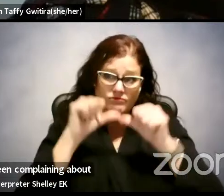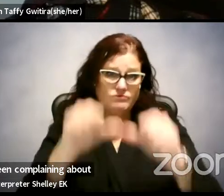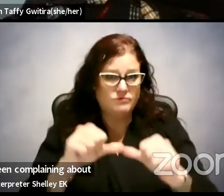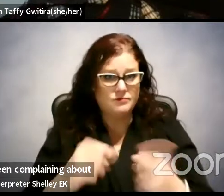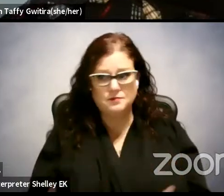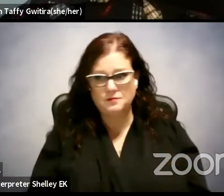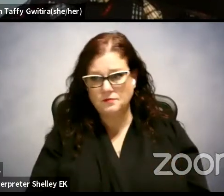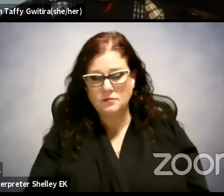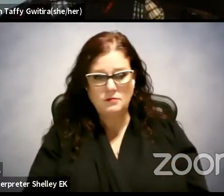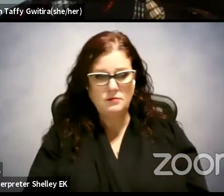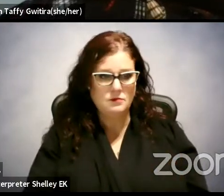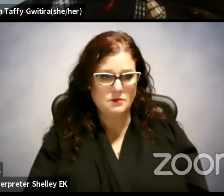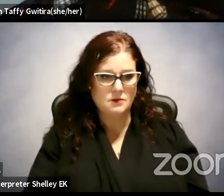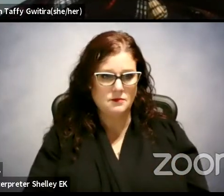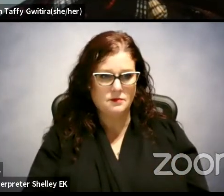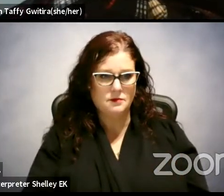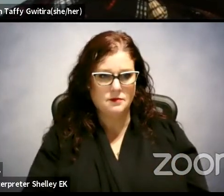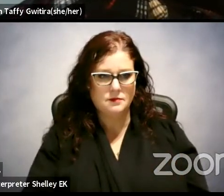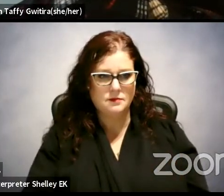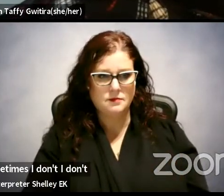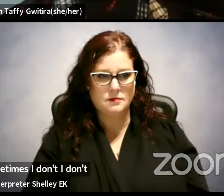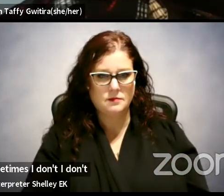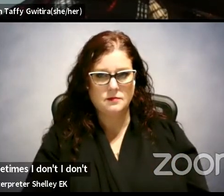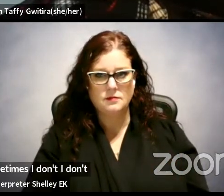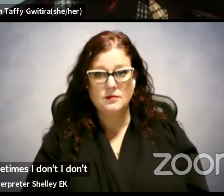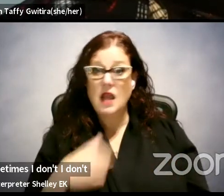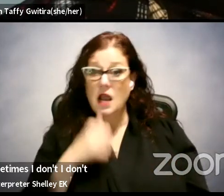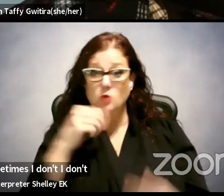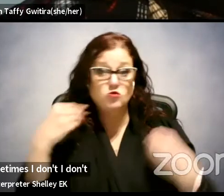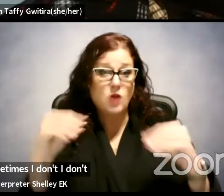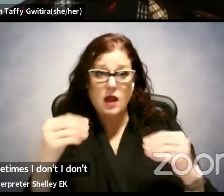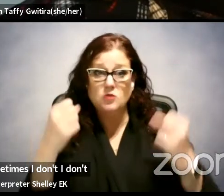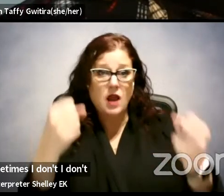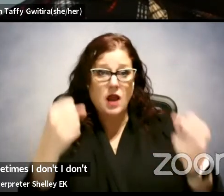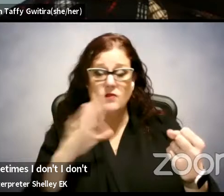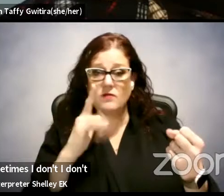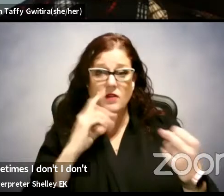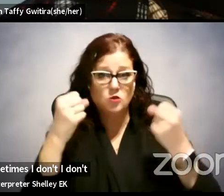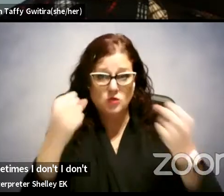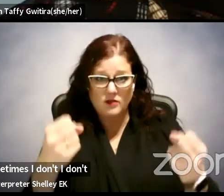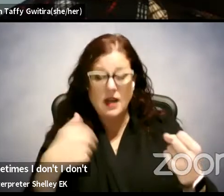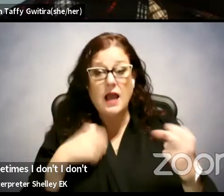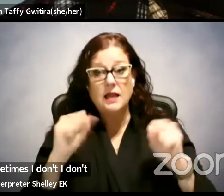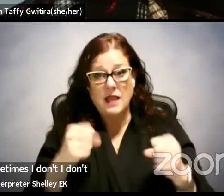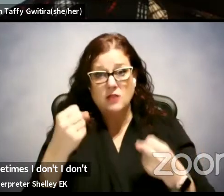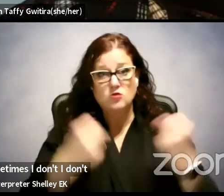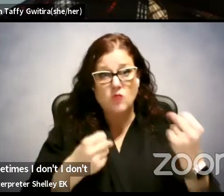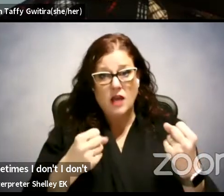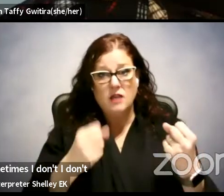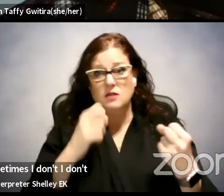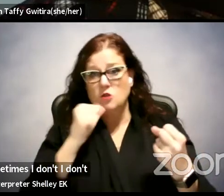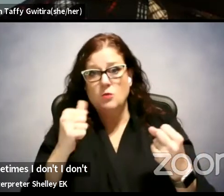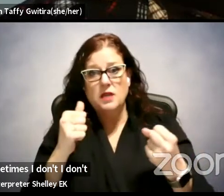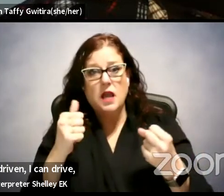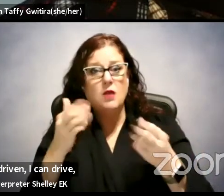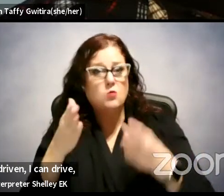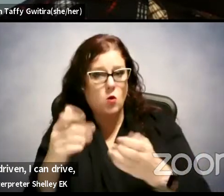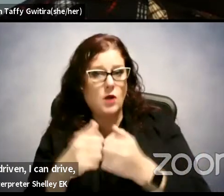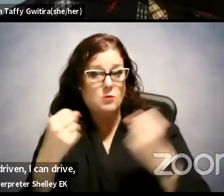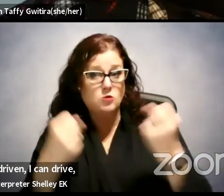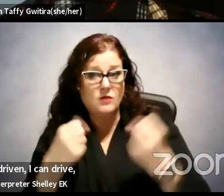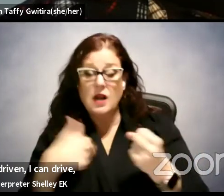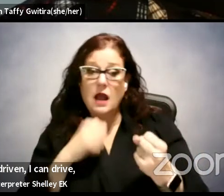Like if I know, right? Because sometimes I don't drive. I don't drive. I've never driven. I can drive. Don't be on the road when I'm driving, but I don't